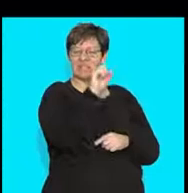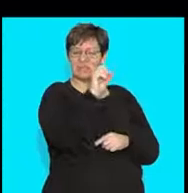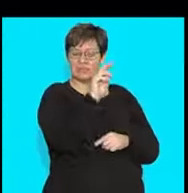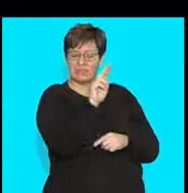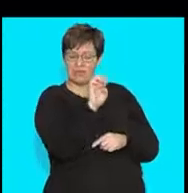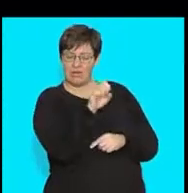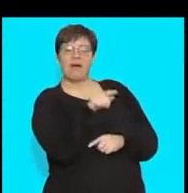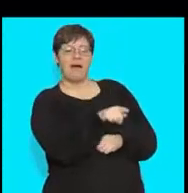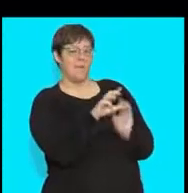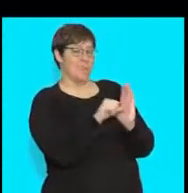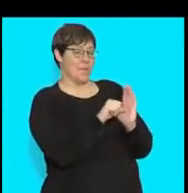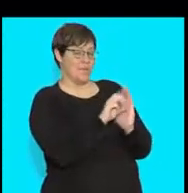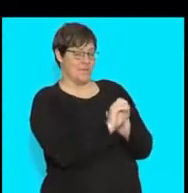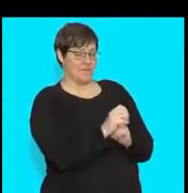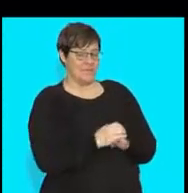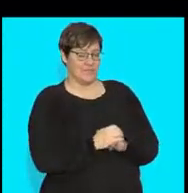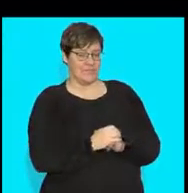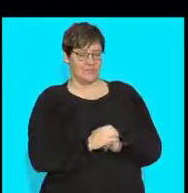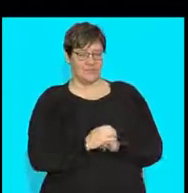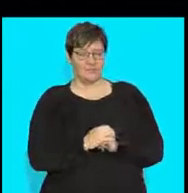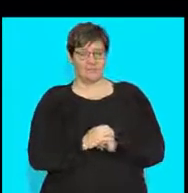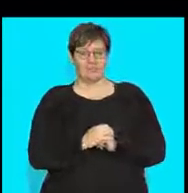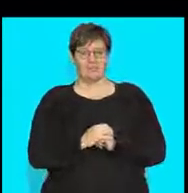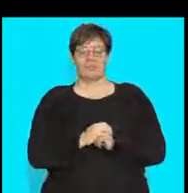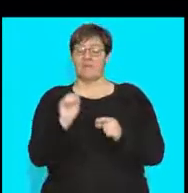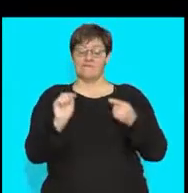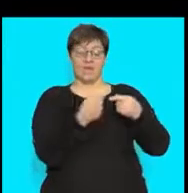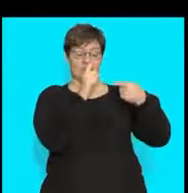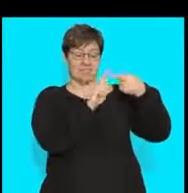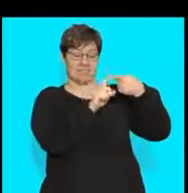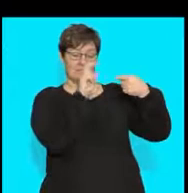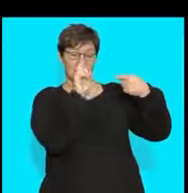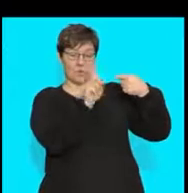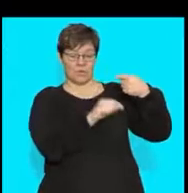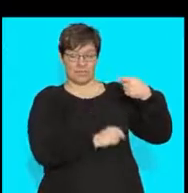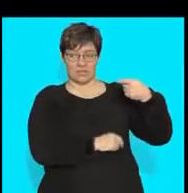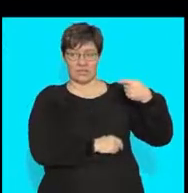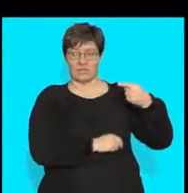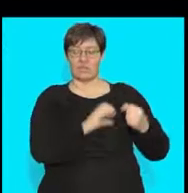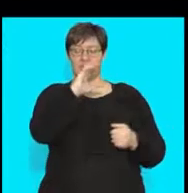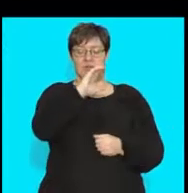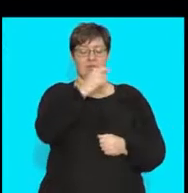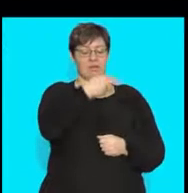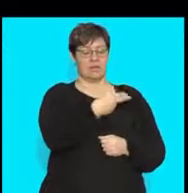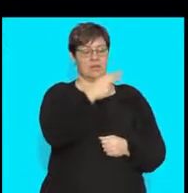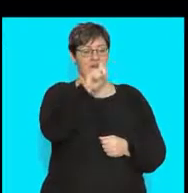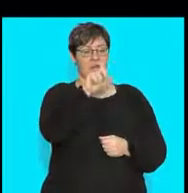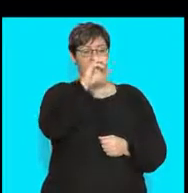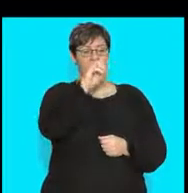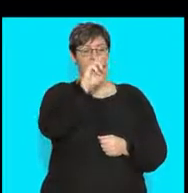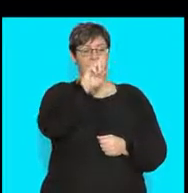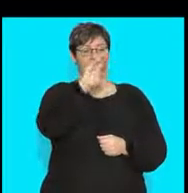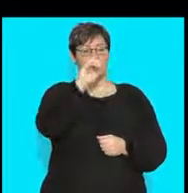tissues, this is going to be important. So, guys, the first one we're going to look at is a chloroplast, and